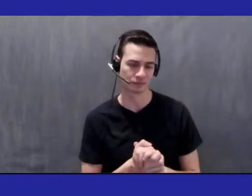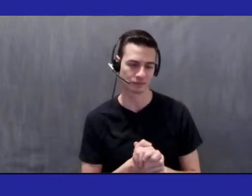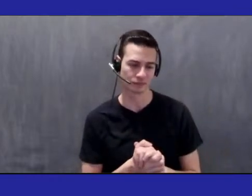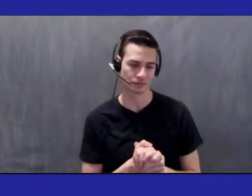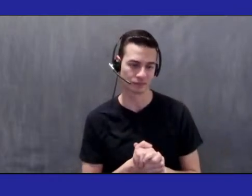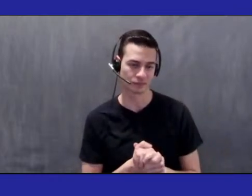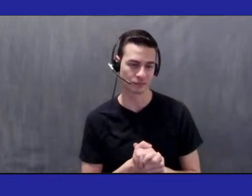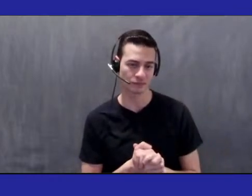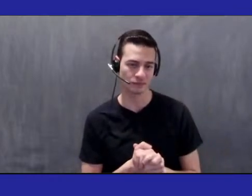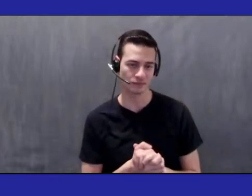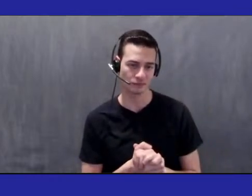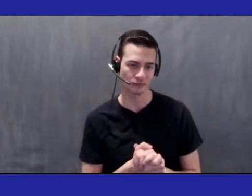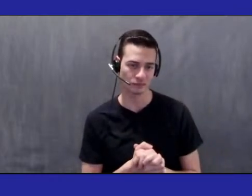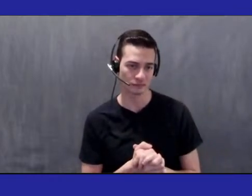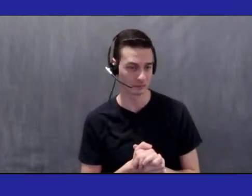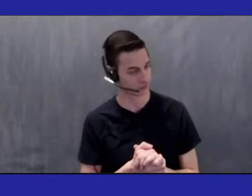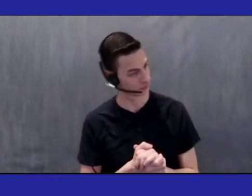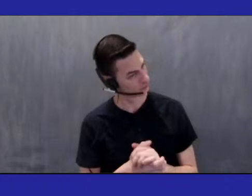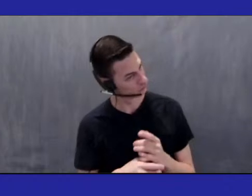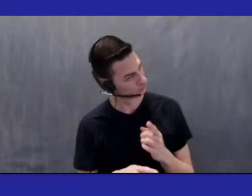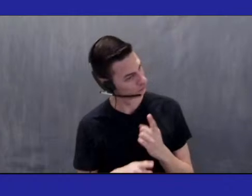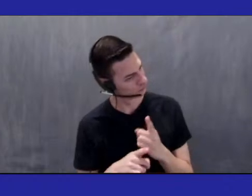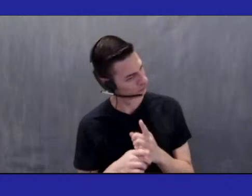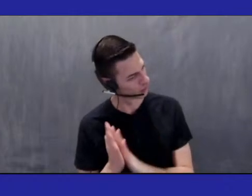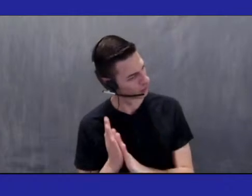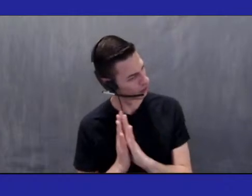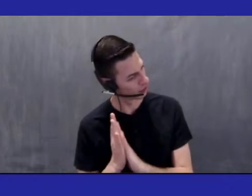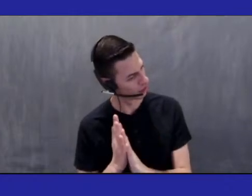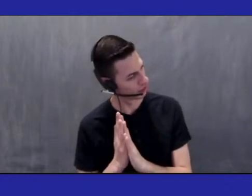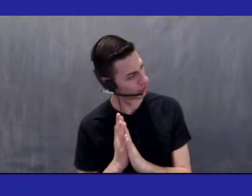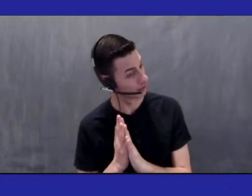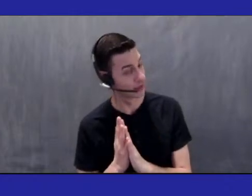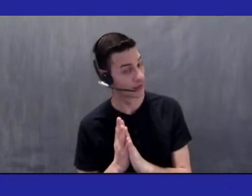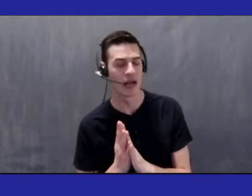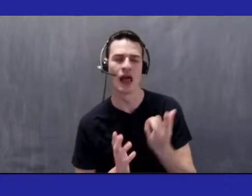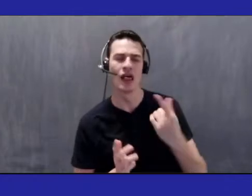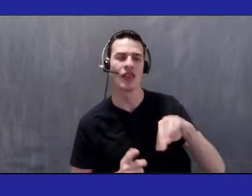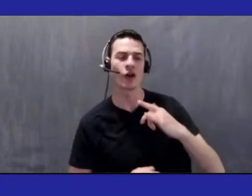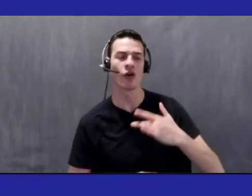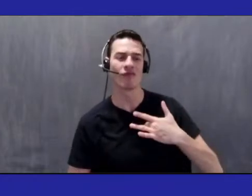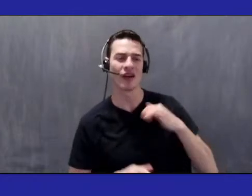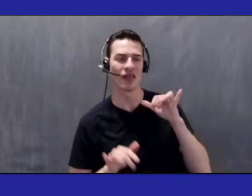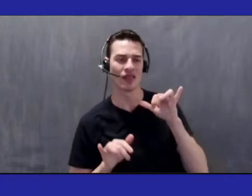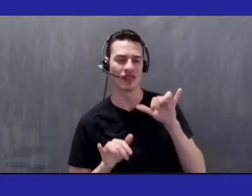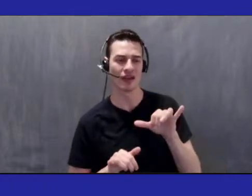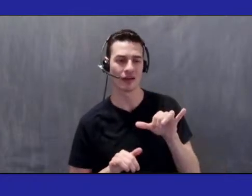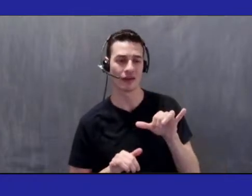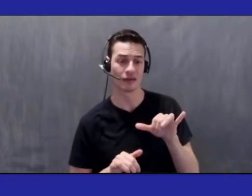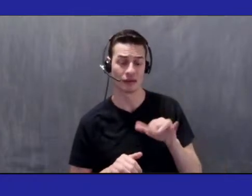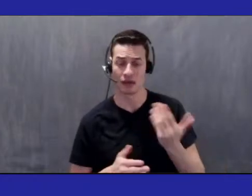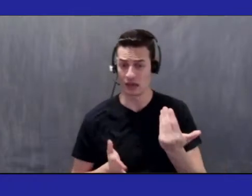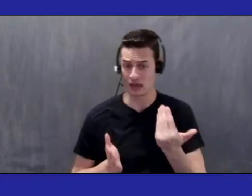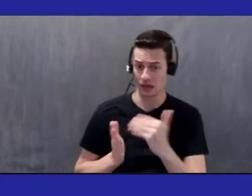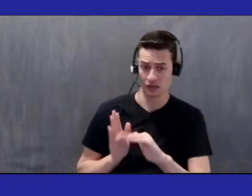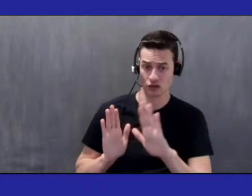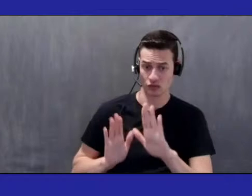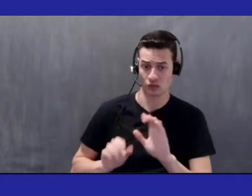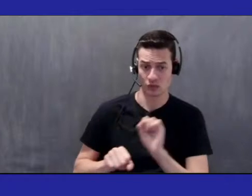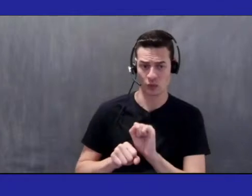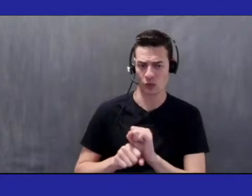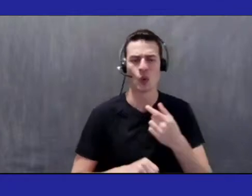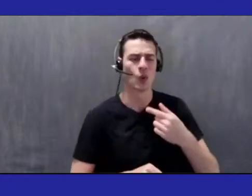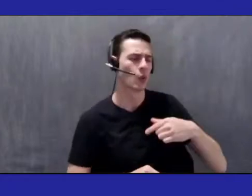self-select. Sometimes they choose that, or this is what they perceive it to be. Again, And we hard don't work, really great work. Track it that way, right? We just